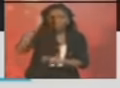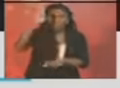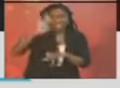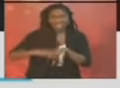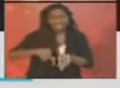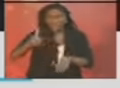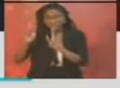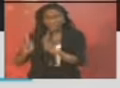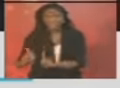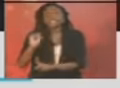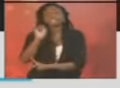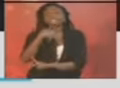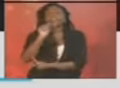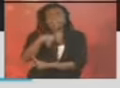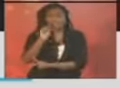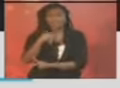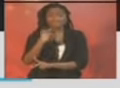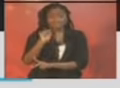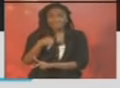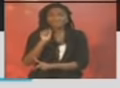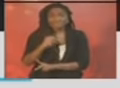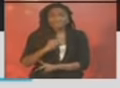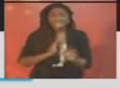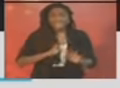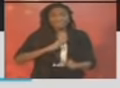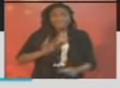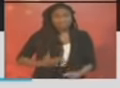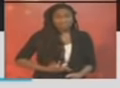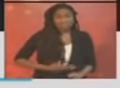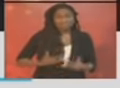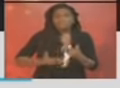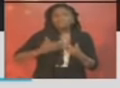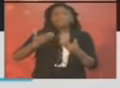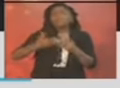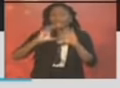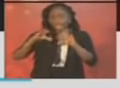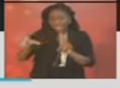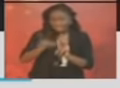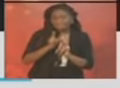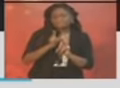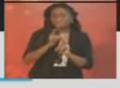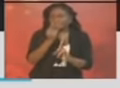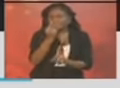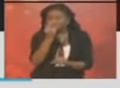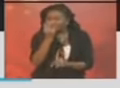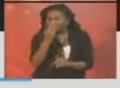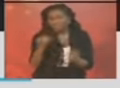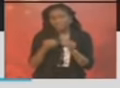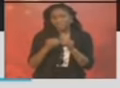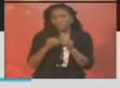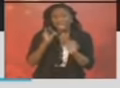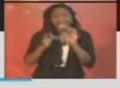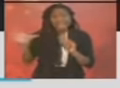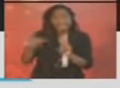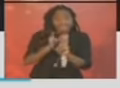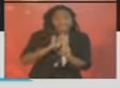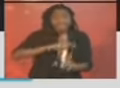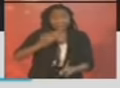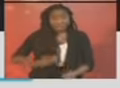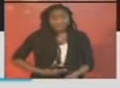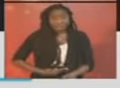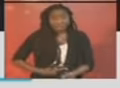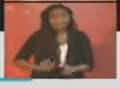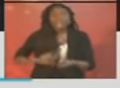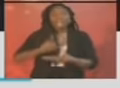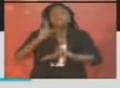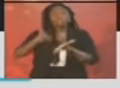population. Data is now evolving, suggests that preterm labor is slightly increased in women with COVID-19